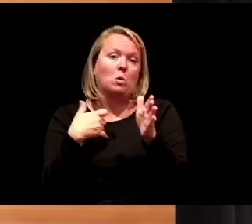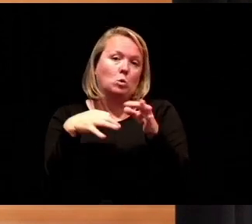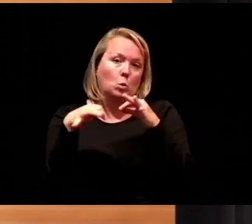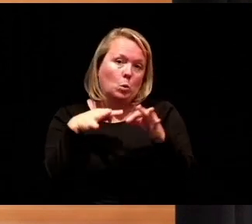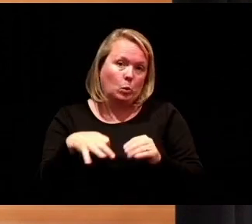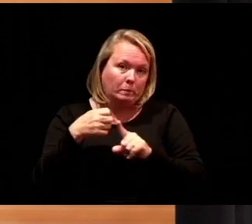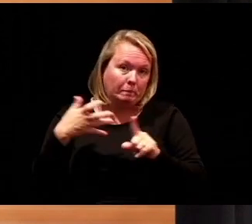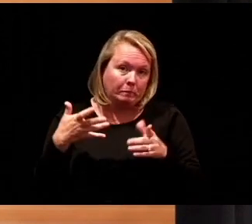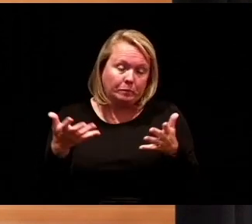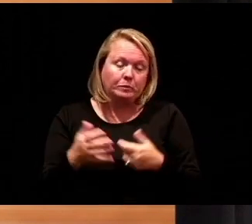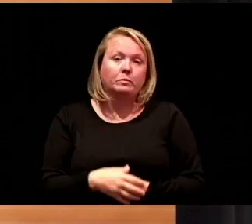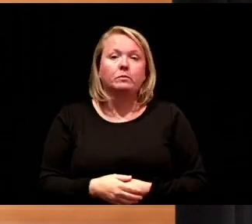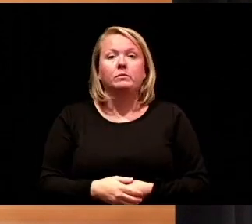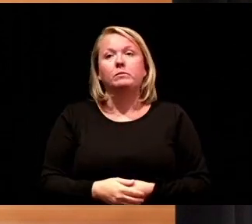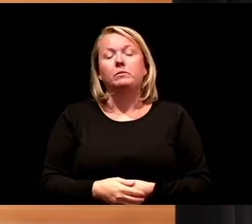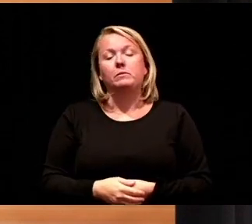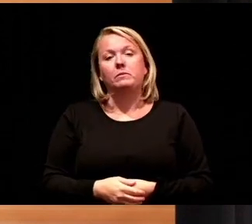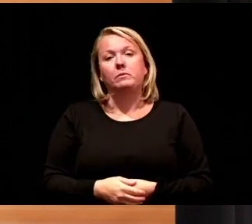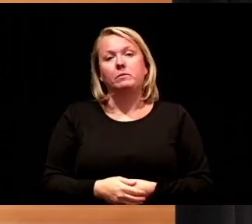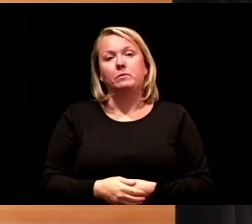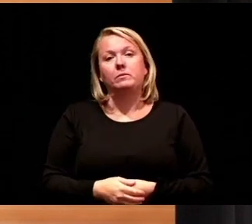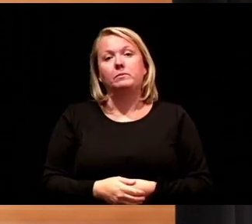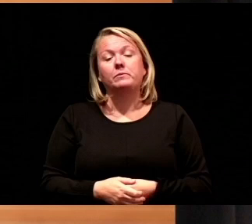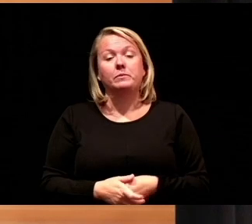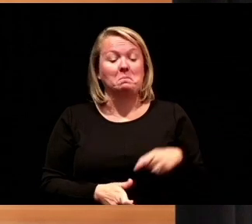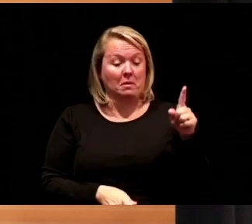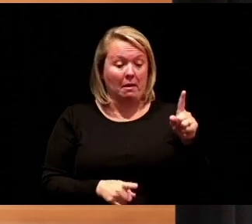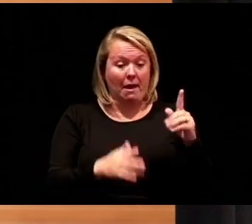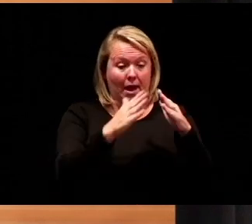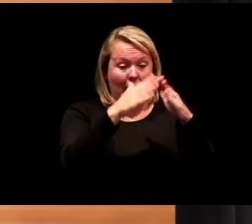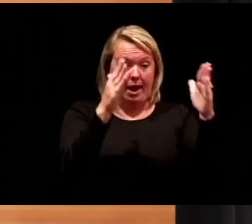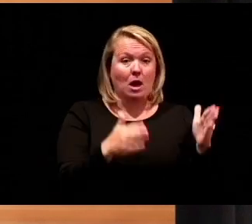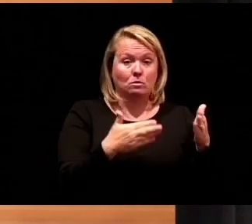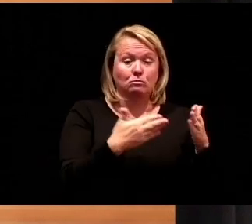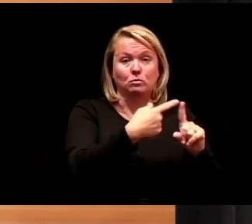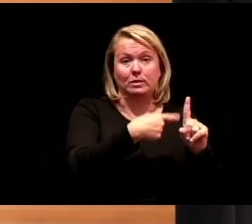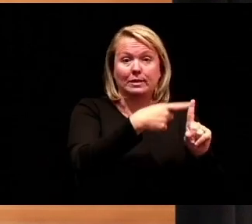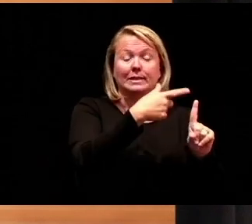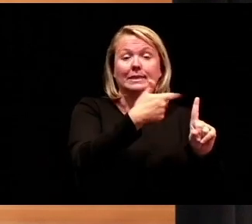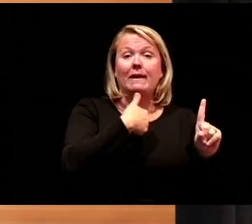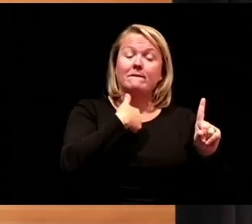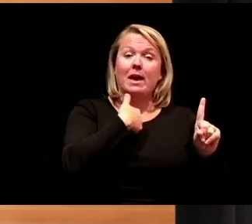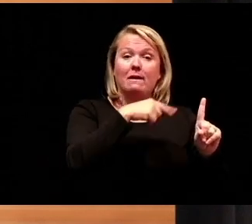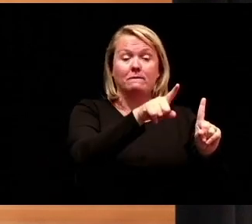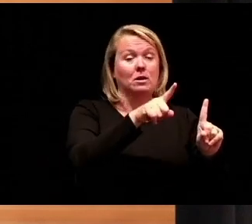of impact you can see as a disparate impact. And I'll give a quick example of disparity ratio,